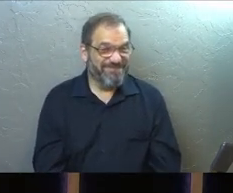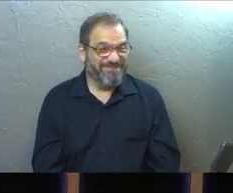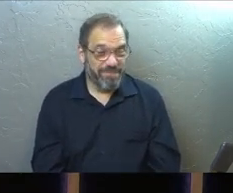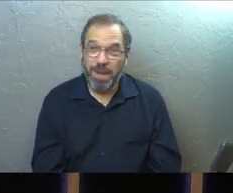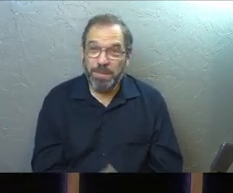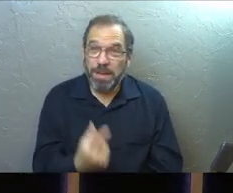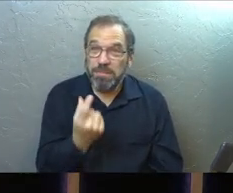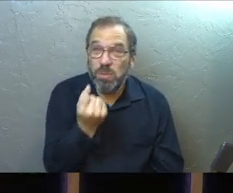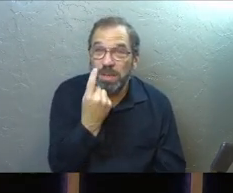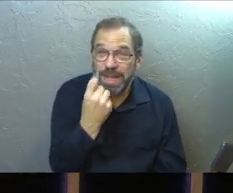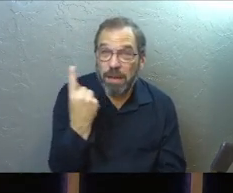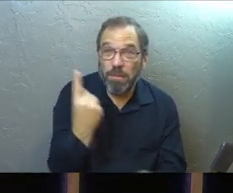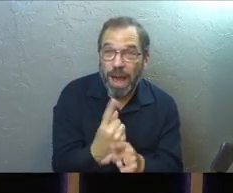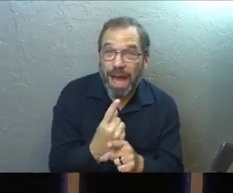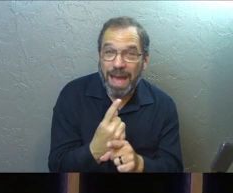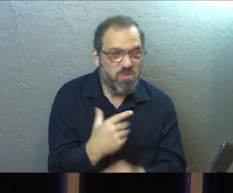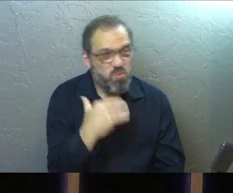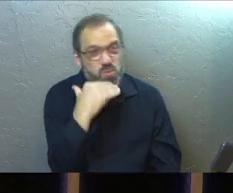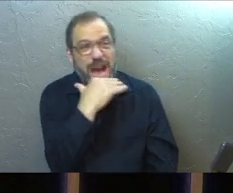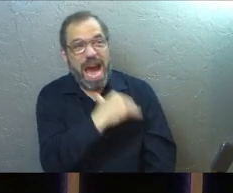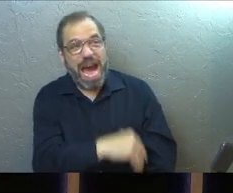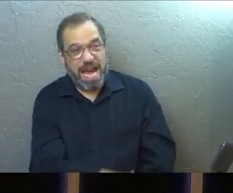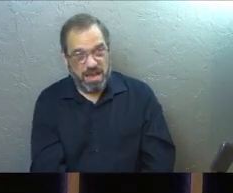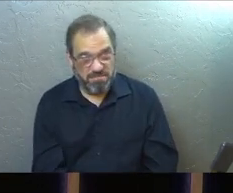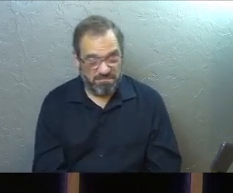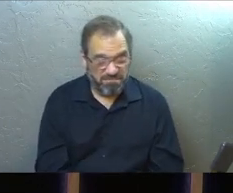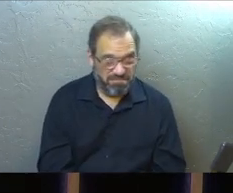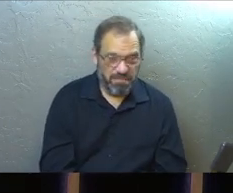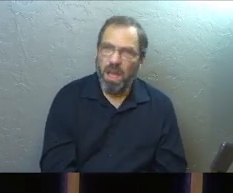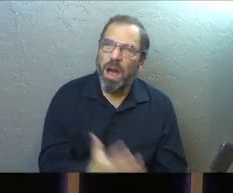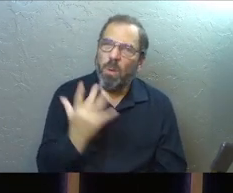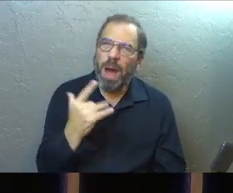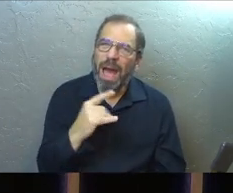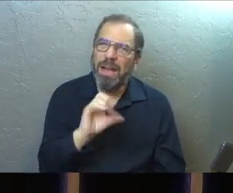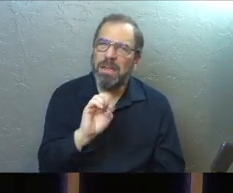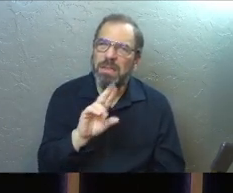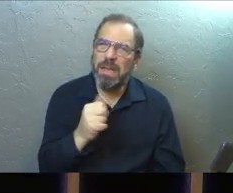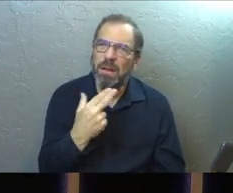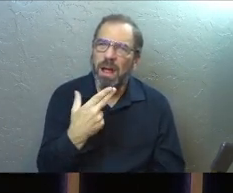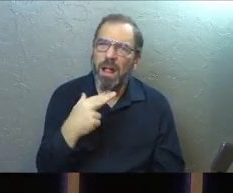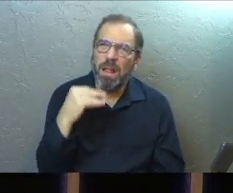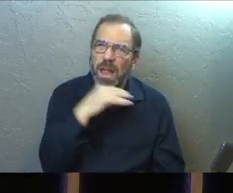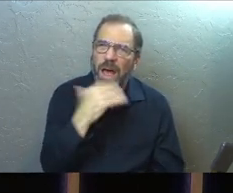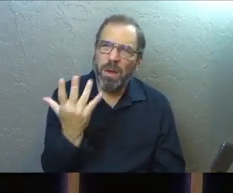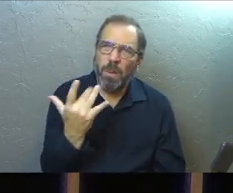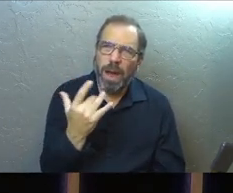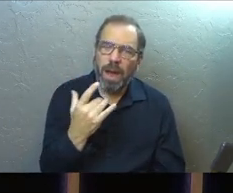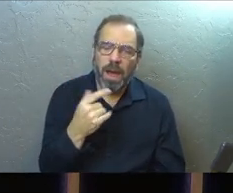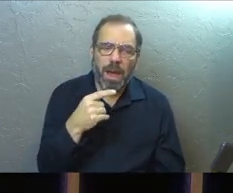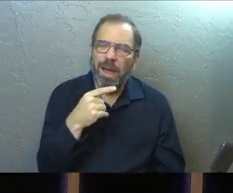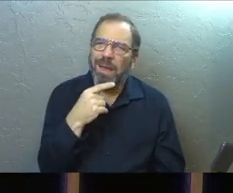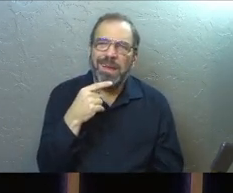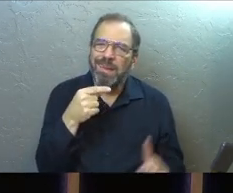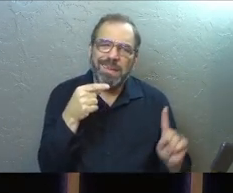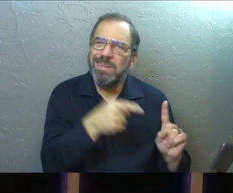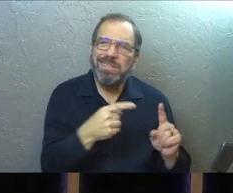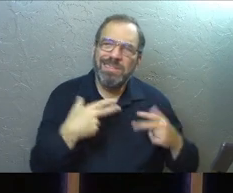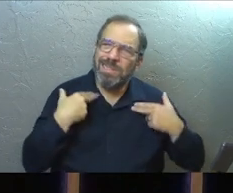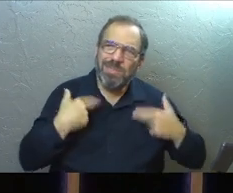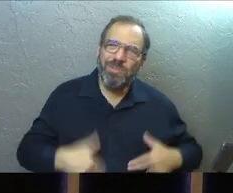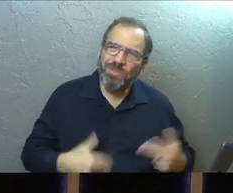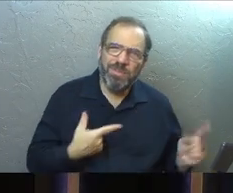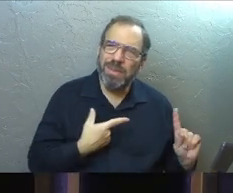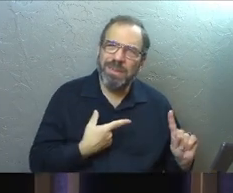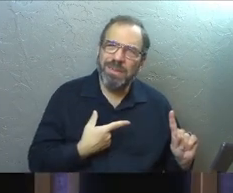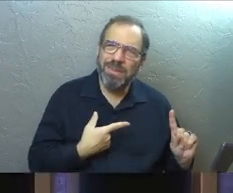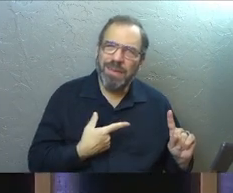But we get it, don't we? You lied. Why did she lie? Because she's human. Why